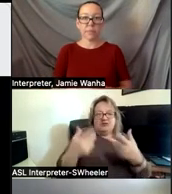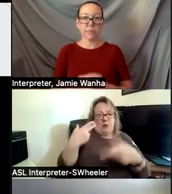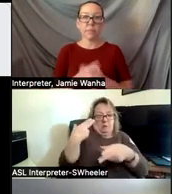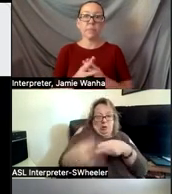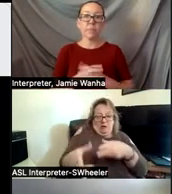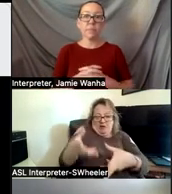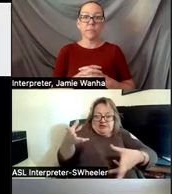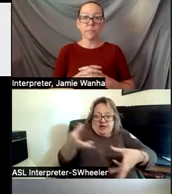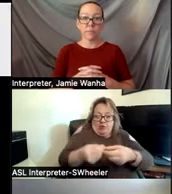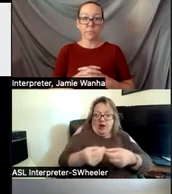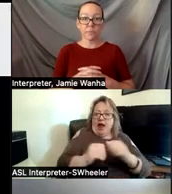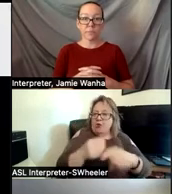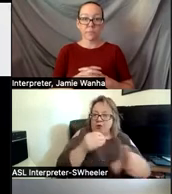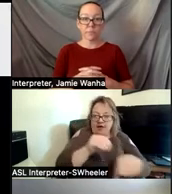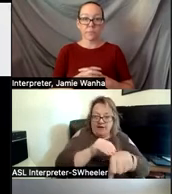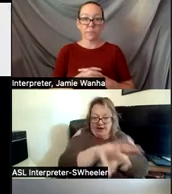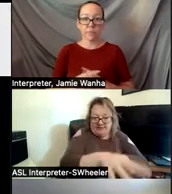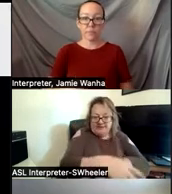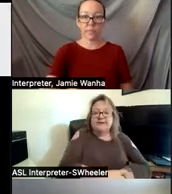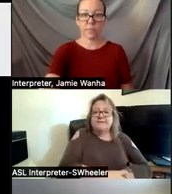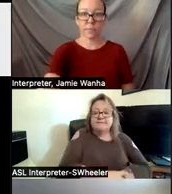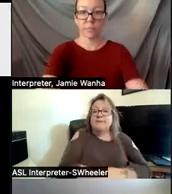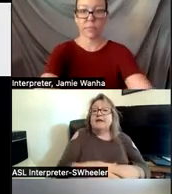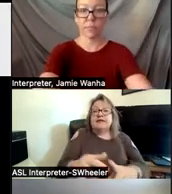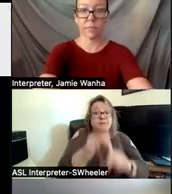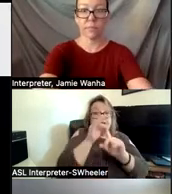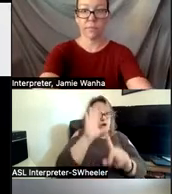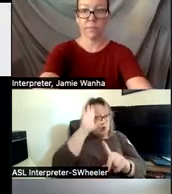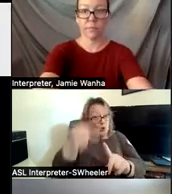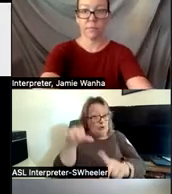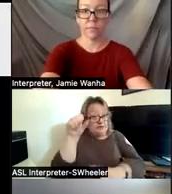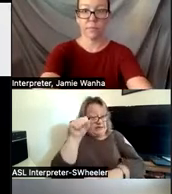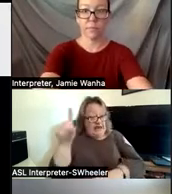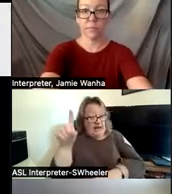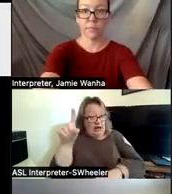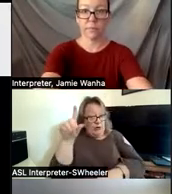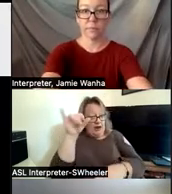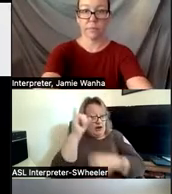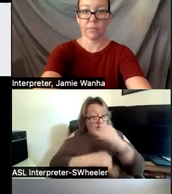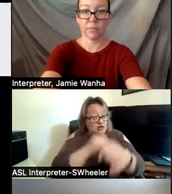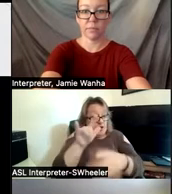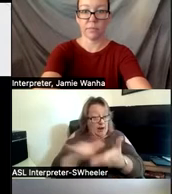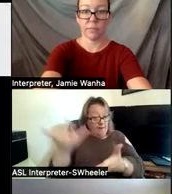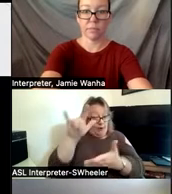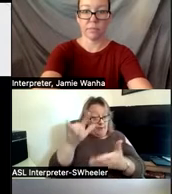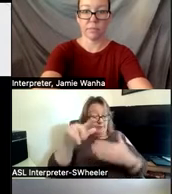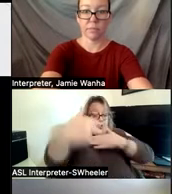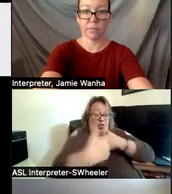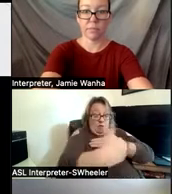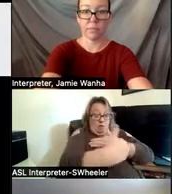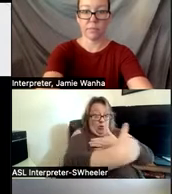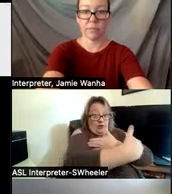this impact, right? Especially, you know, the San Diego International Airport, the Port of San Diego, that by the